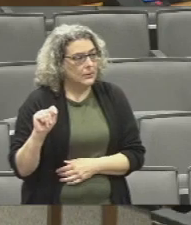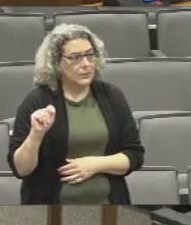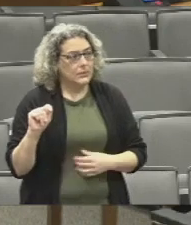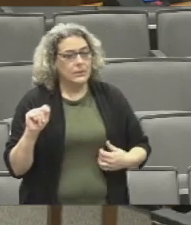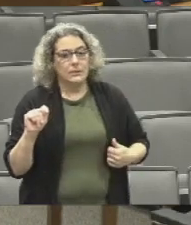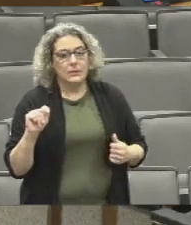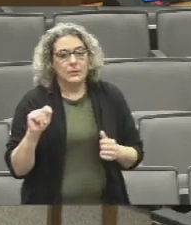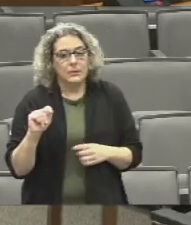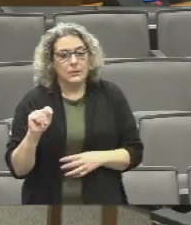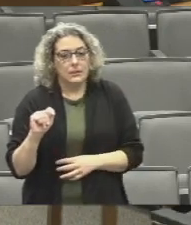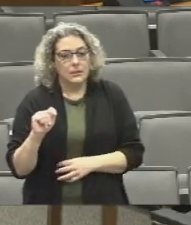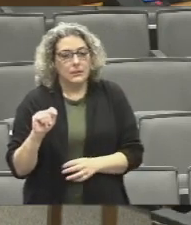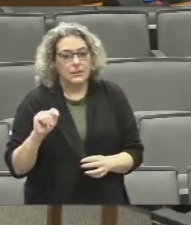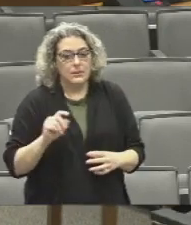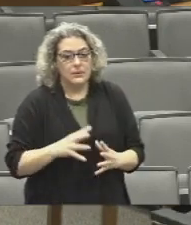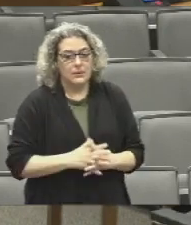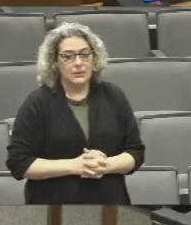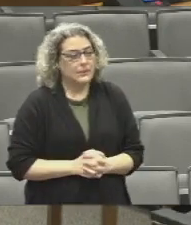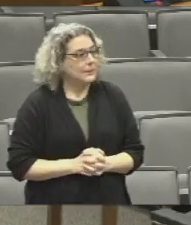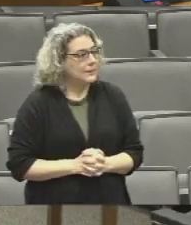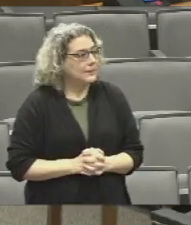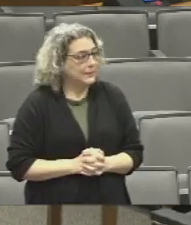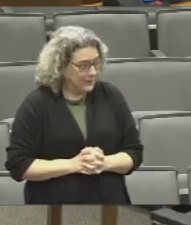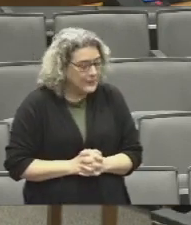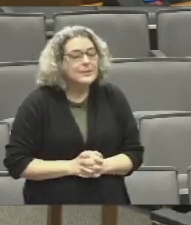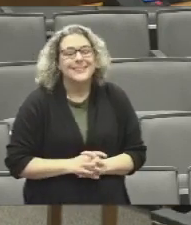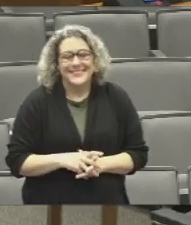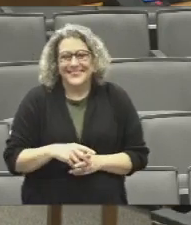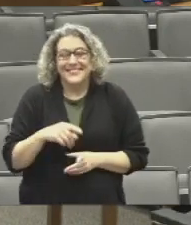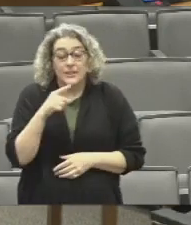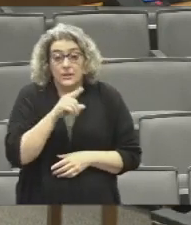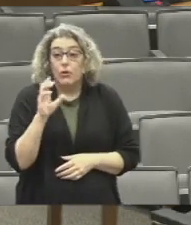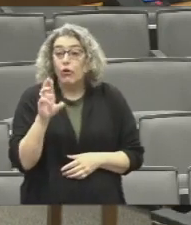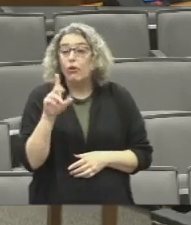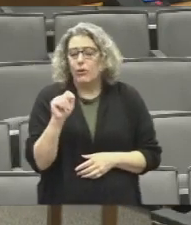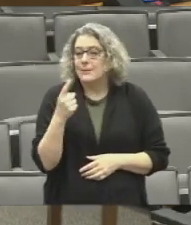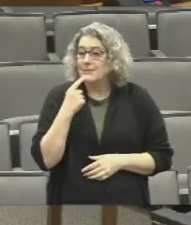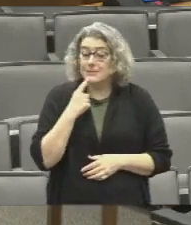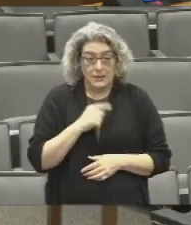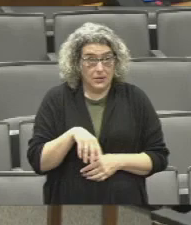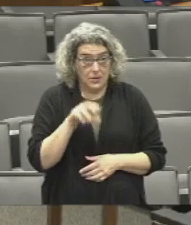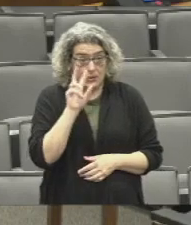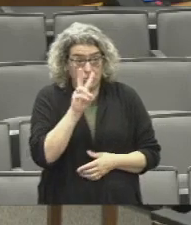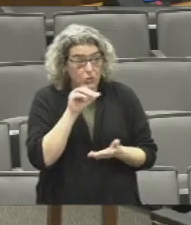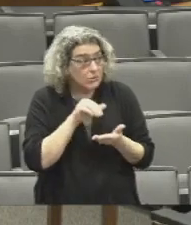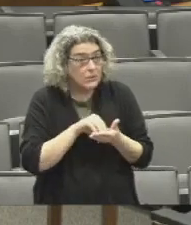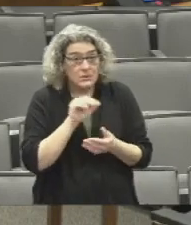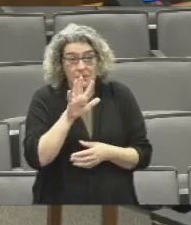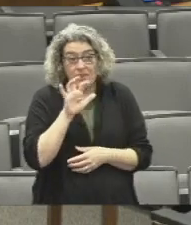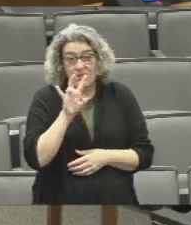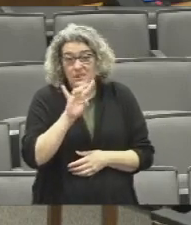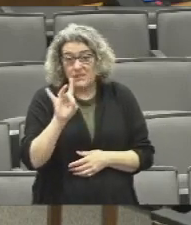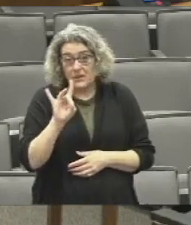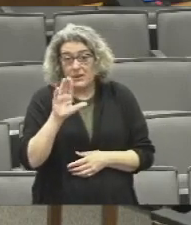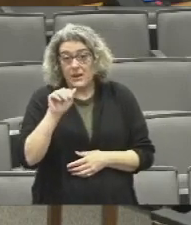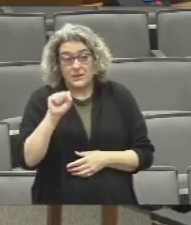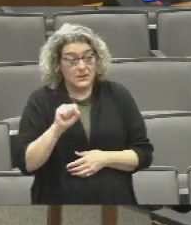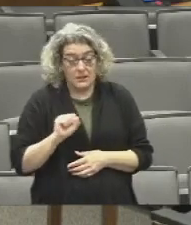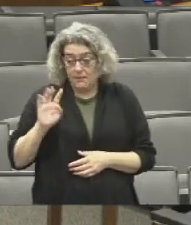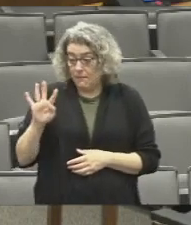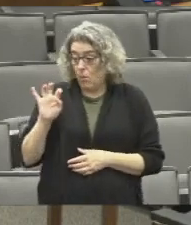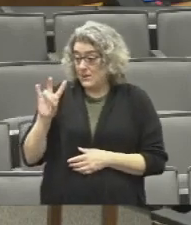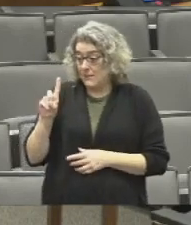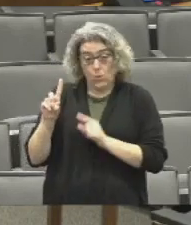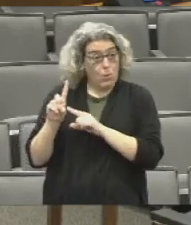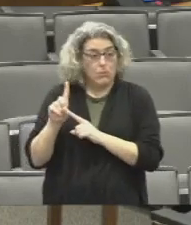When it hits, I hit the right when it's red. Okay, there we go. You said we had 2,570 cases, of which 471 have